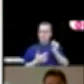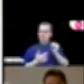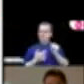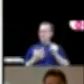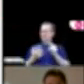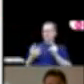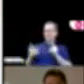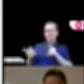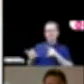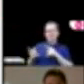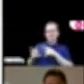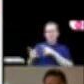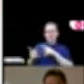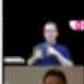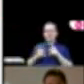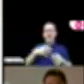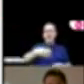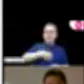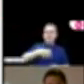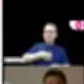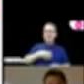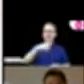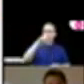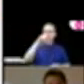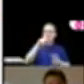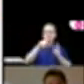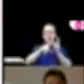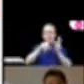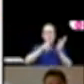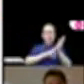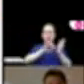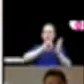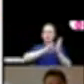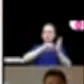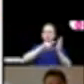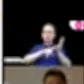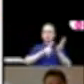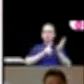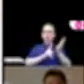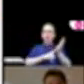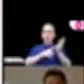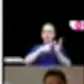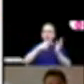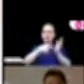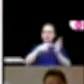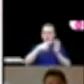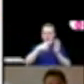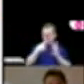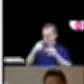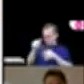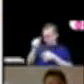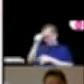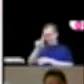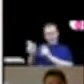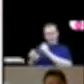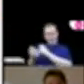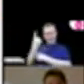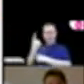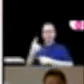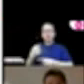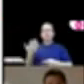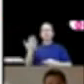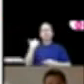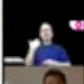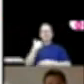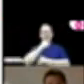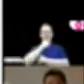the embassies and the consulates, they're in there, they're in our countries, they know what is happening. So most of the times I used to wonder that, why